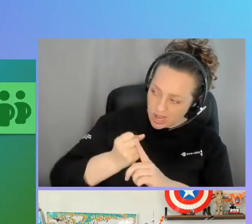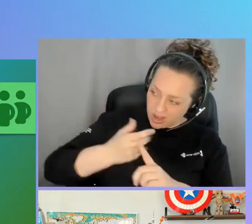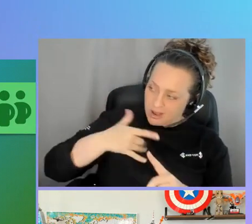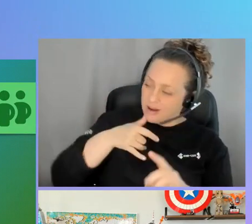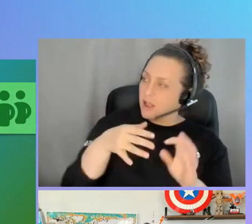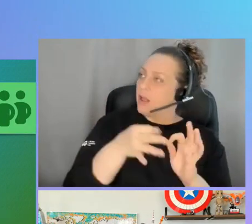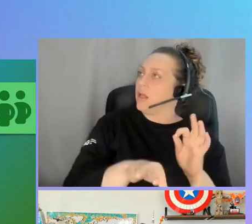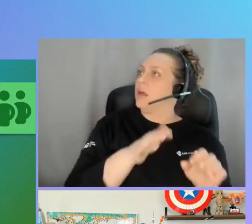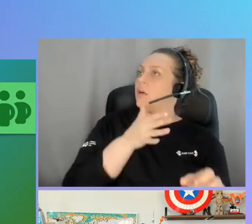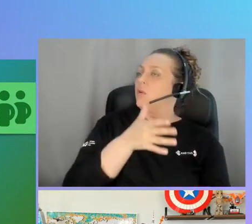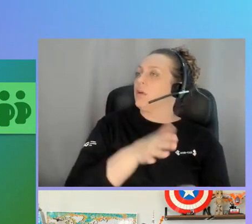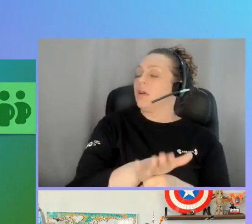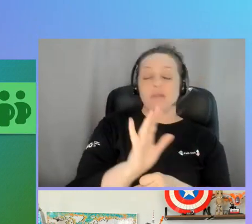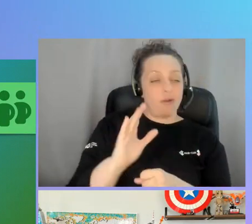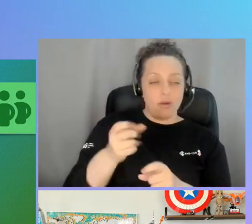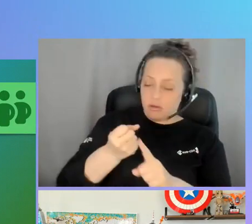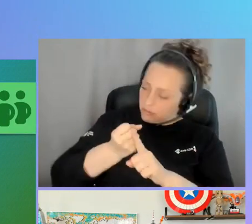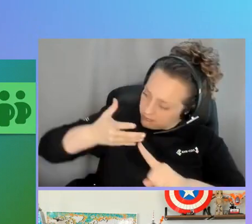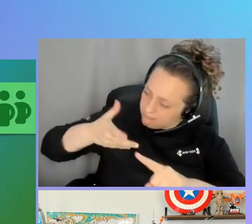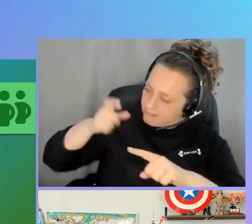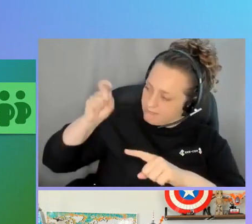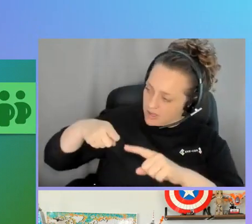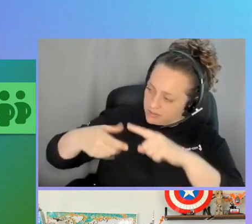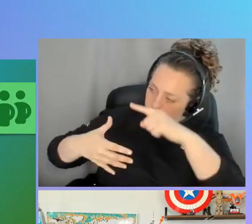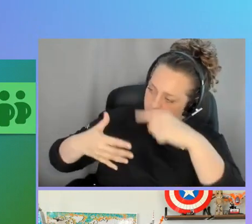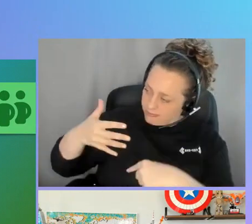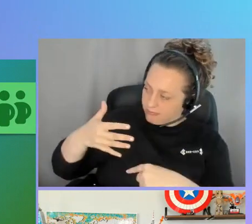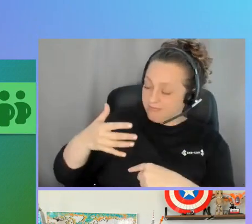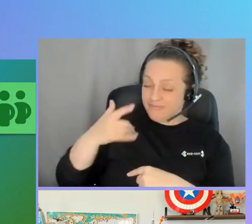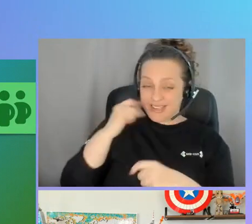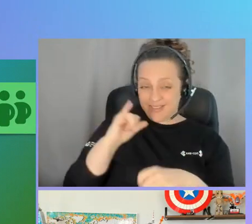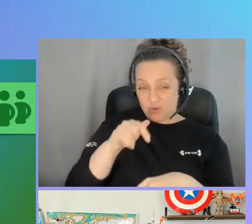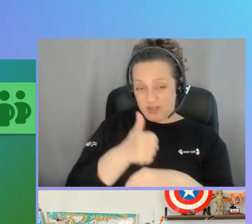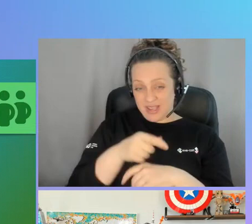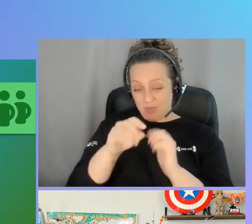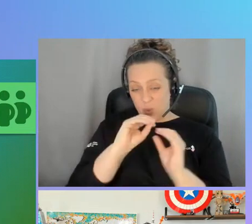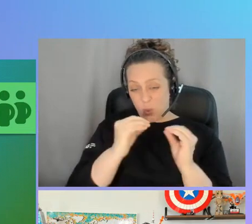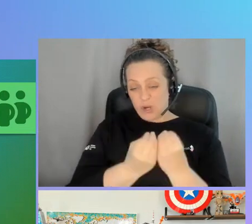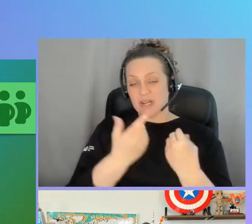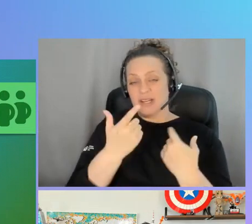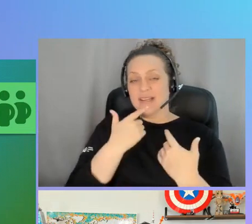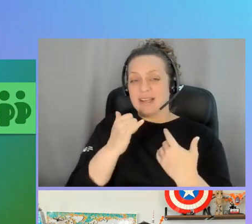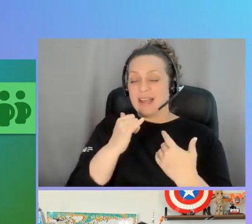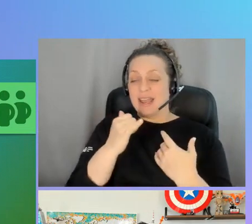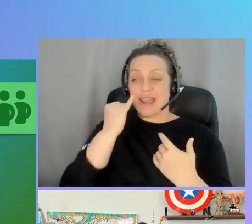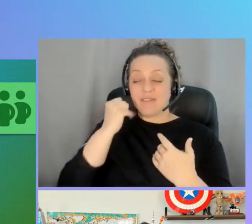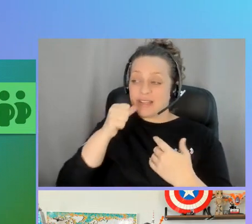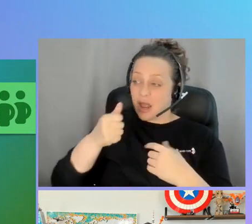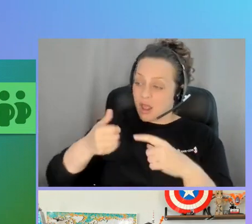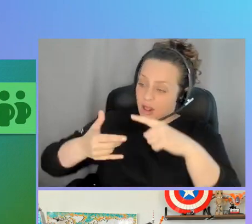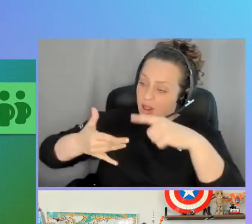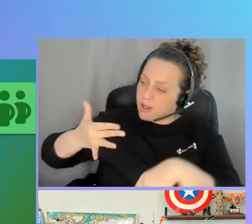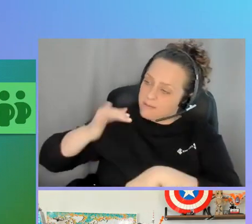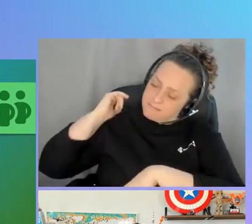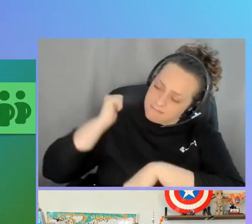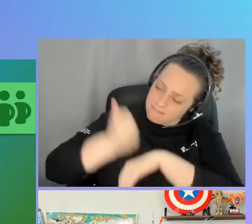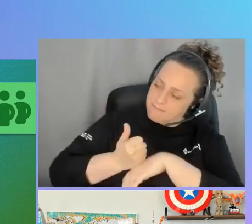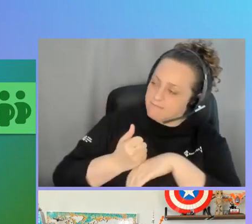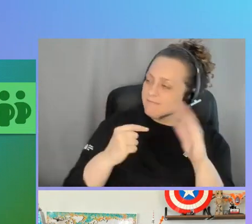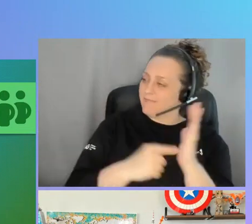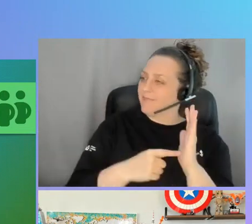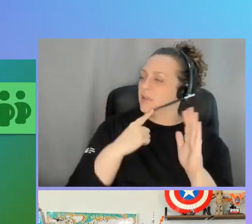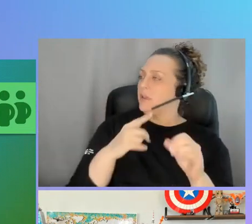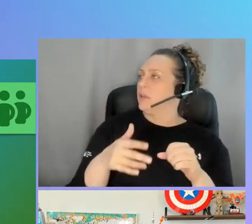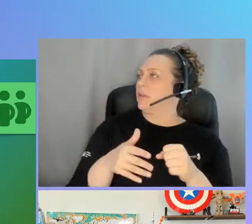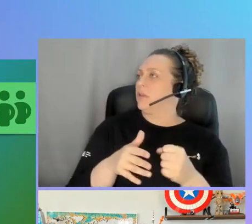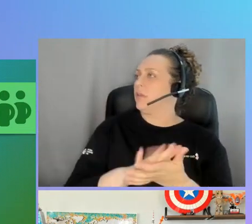critical, because anything else that you're going to do in your organization can kind of be undone if it's not set in the stone that is your